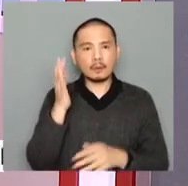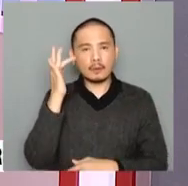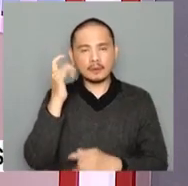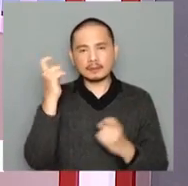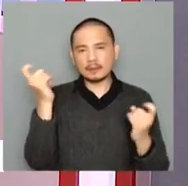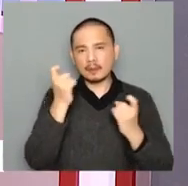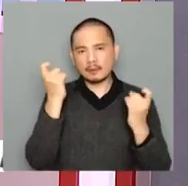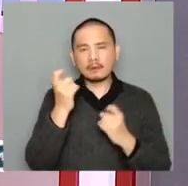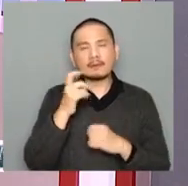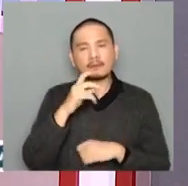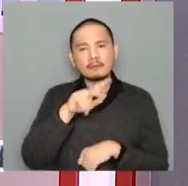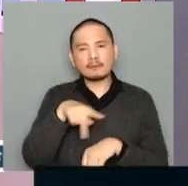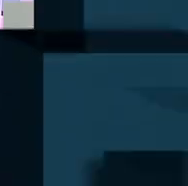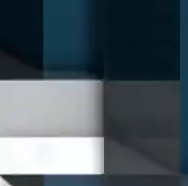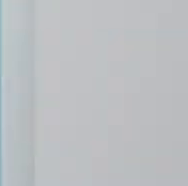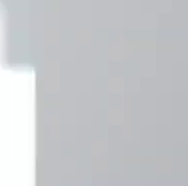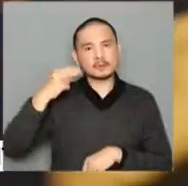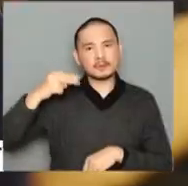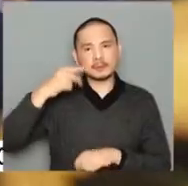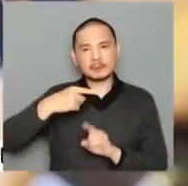Steve Angeles reports.